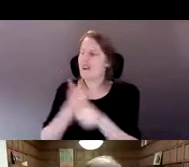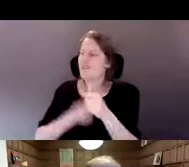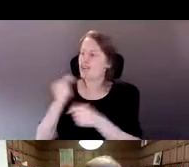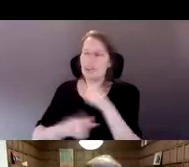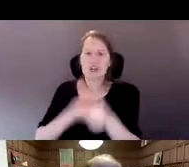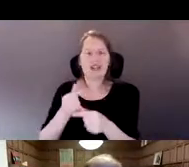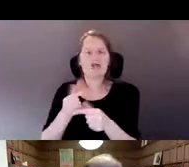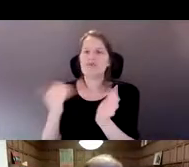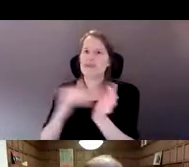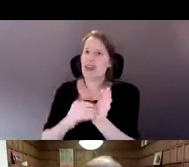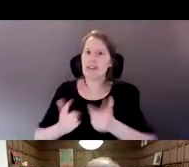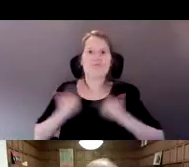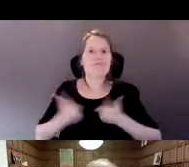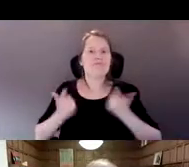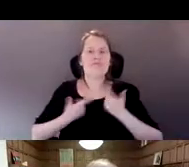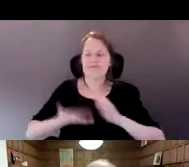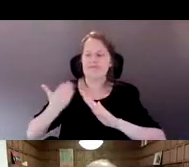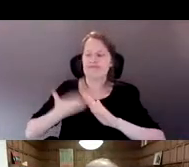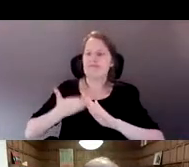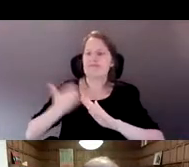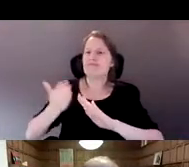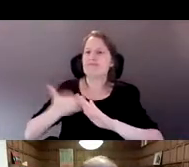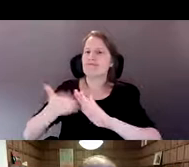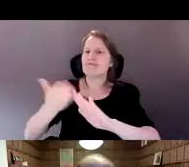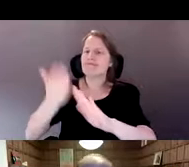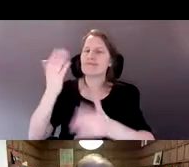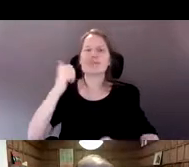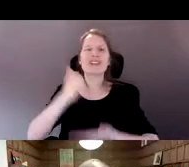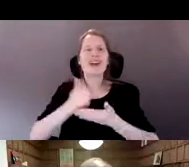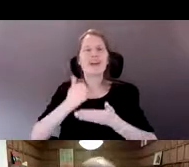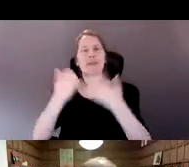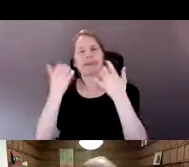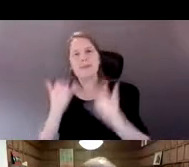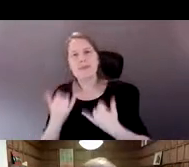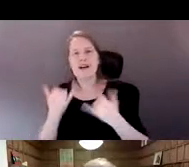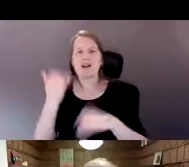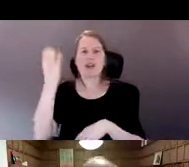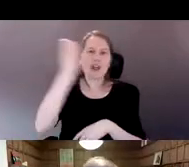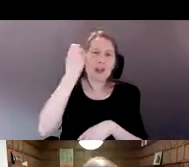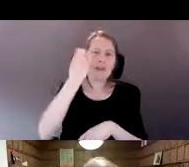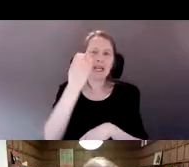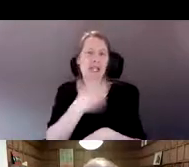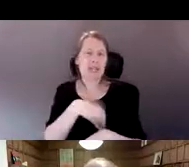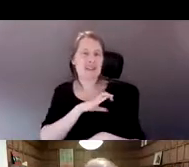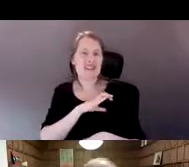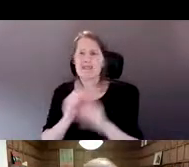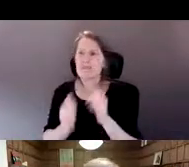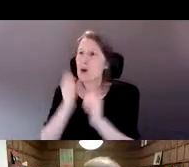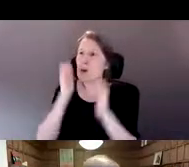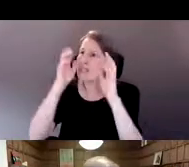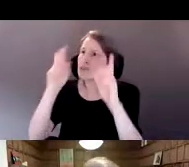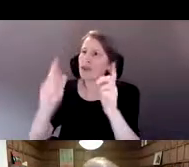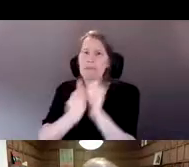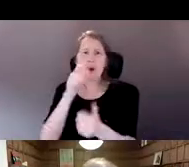times and helping many modern European citizens, even its most educated and critical, its